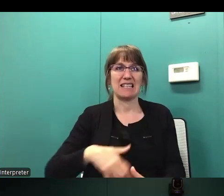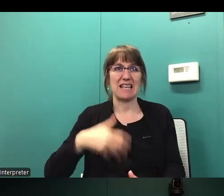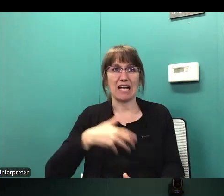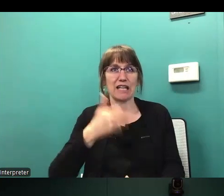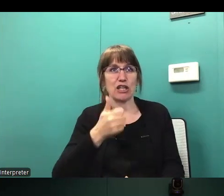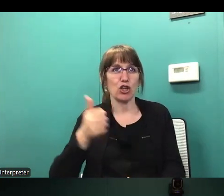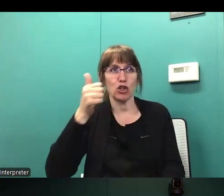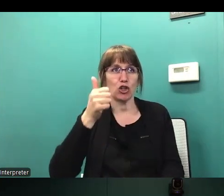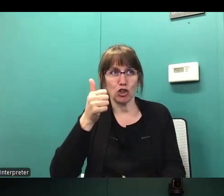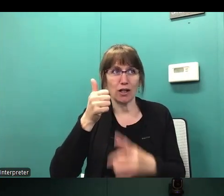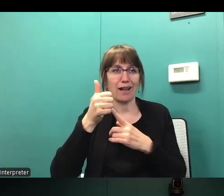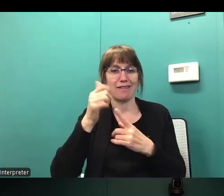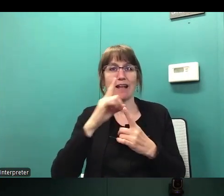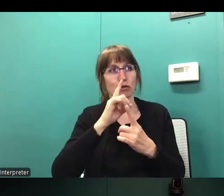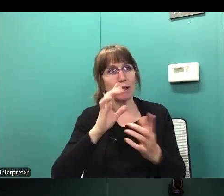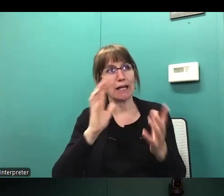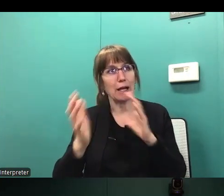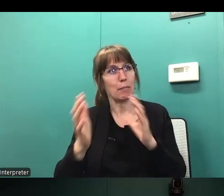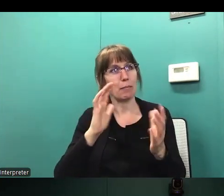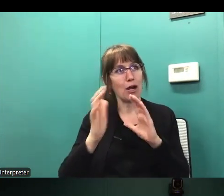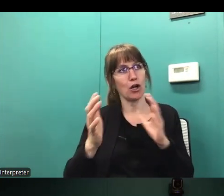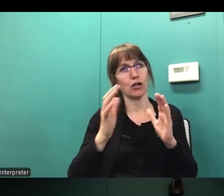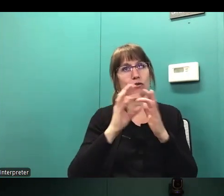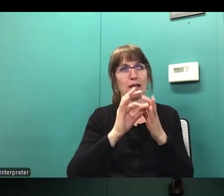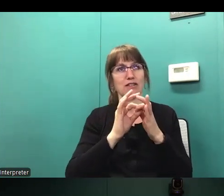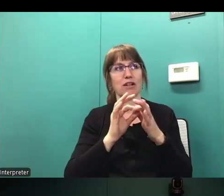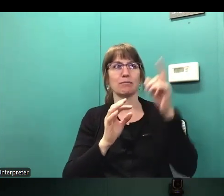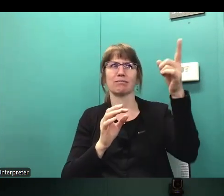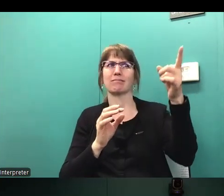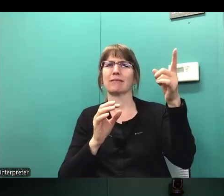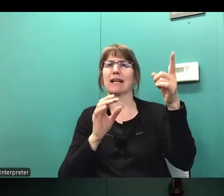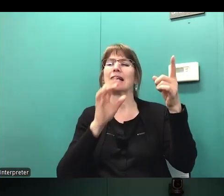showing that Mhm. imperative relationship. 7-year-olds think that a lot.